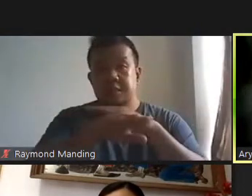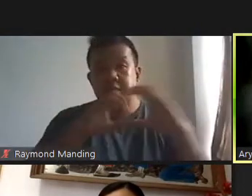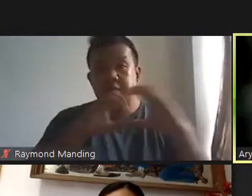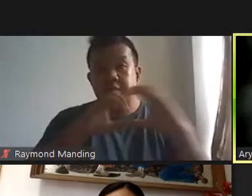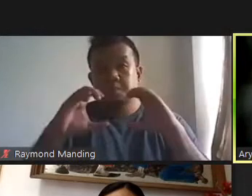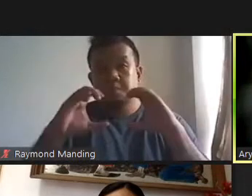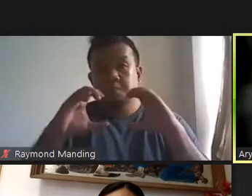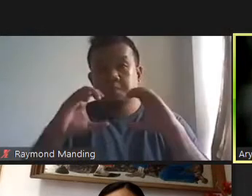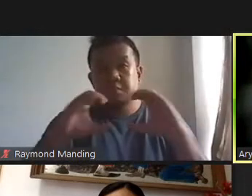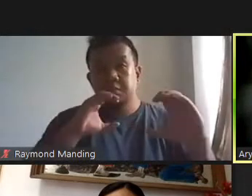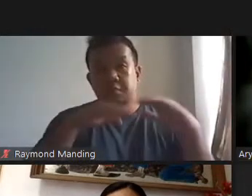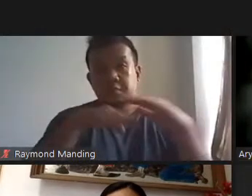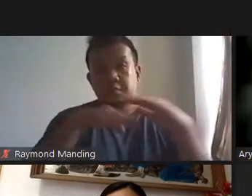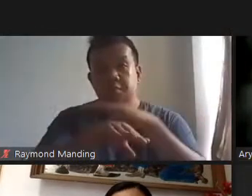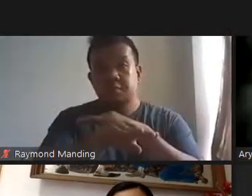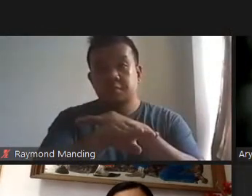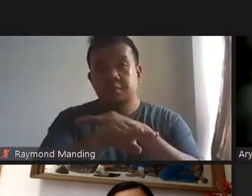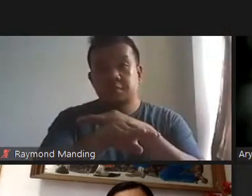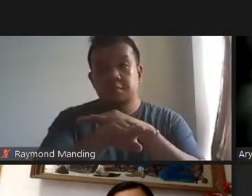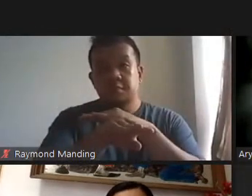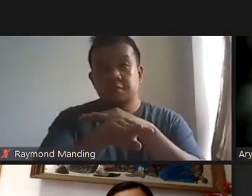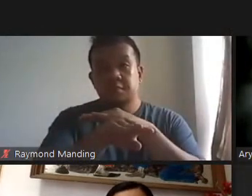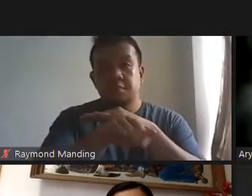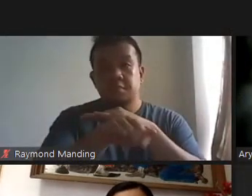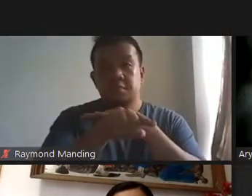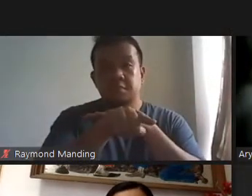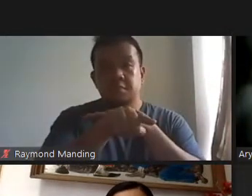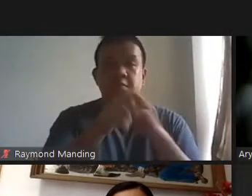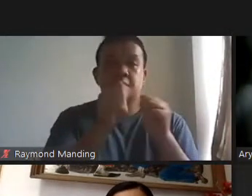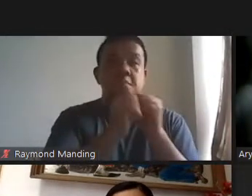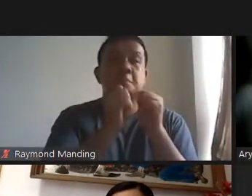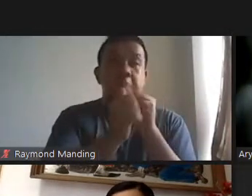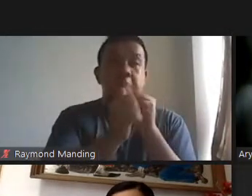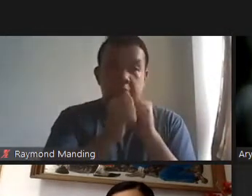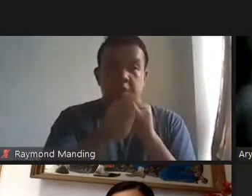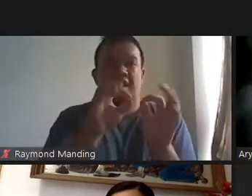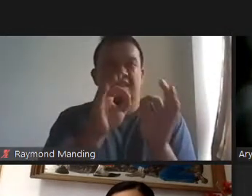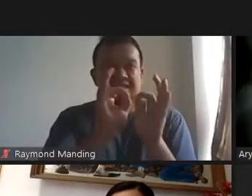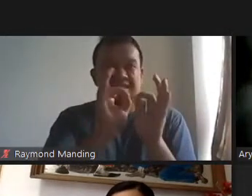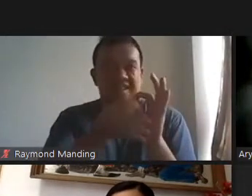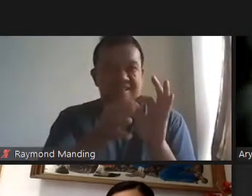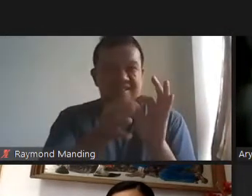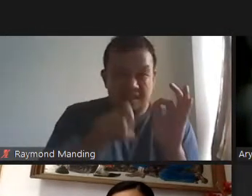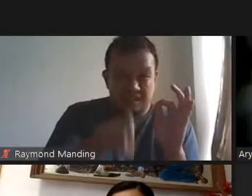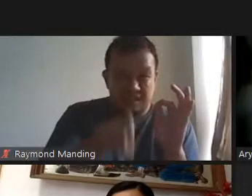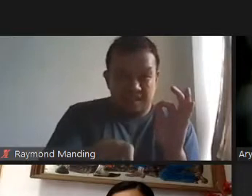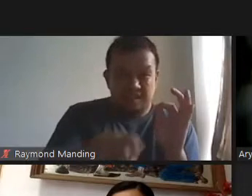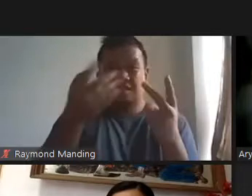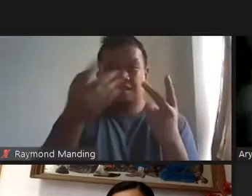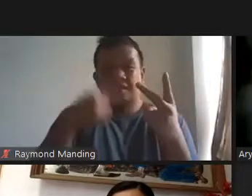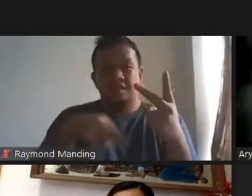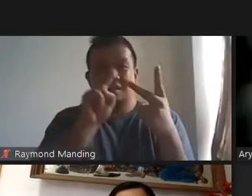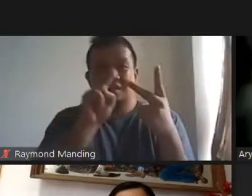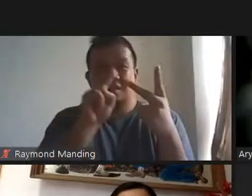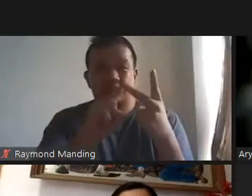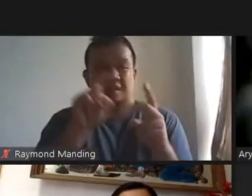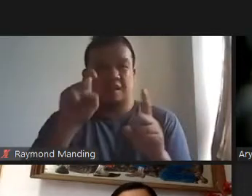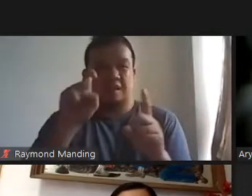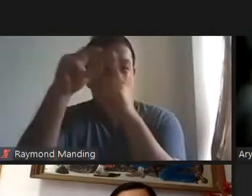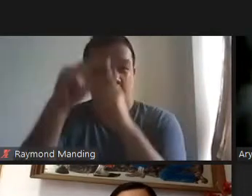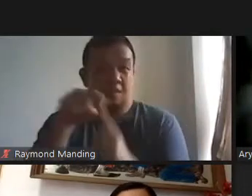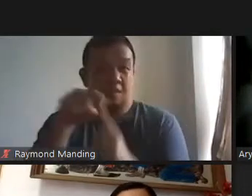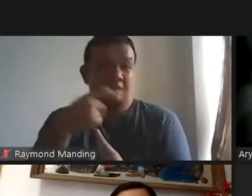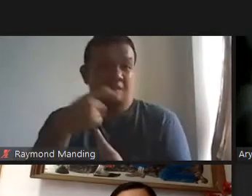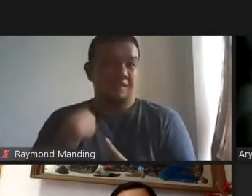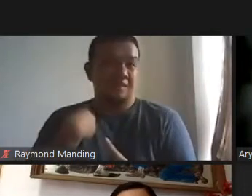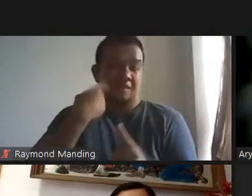So I think best is yung access for communication. So what that means is interpreters, mas